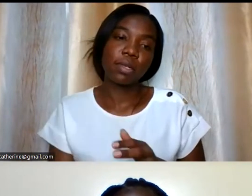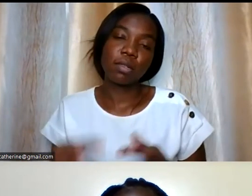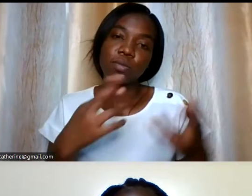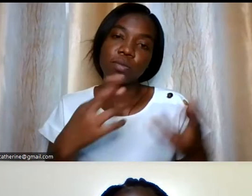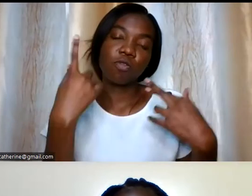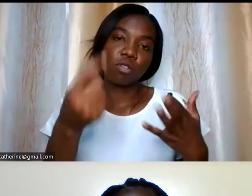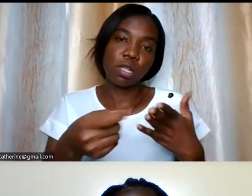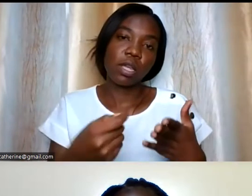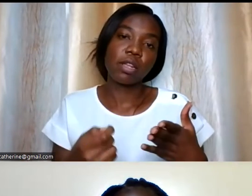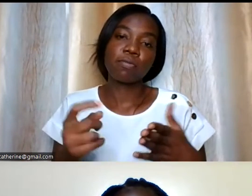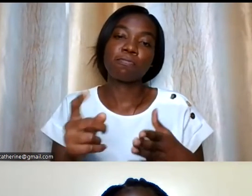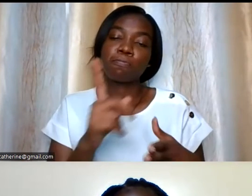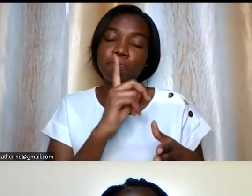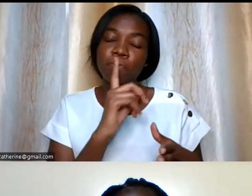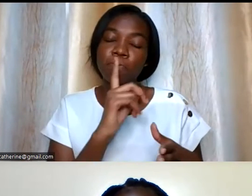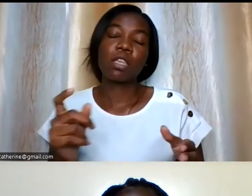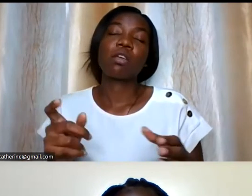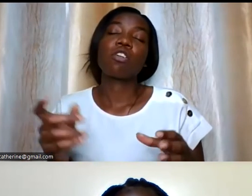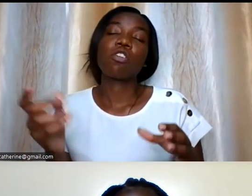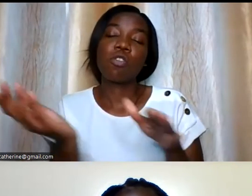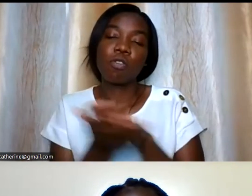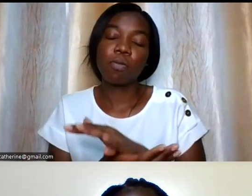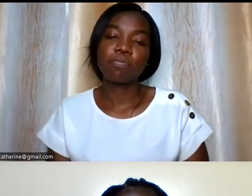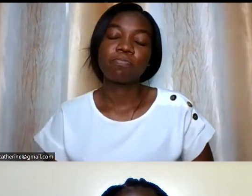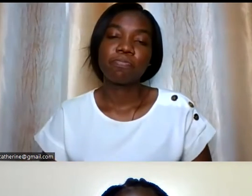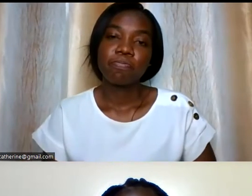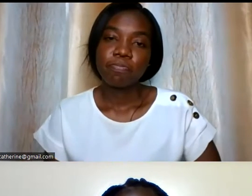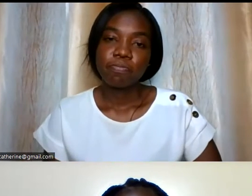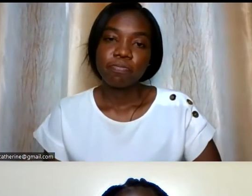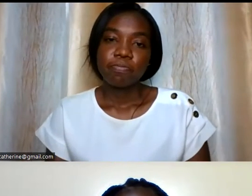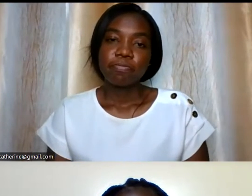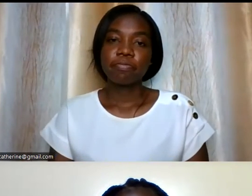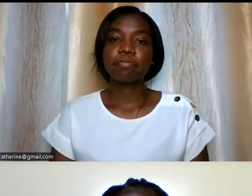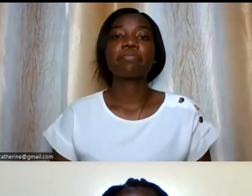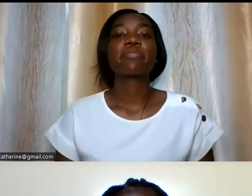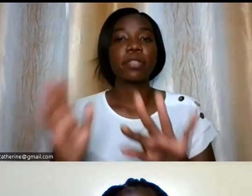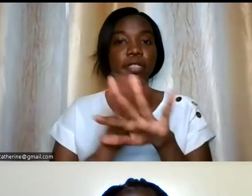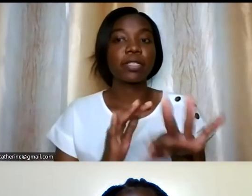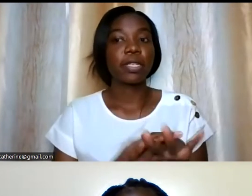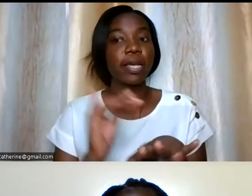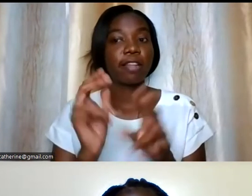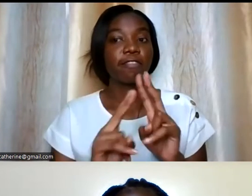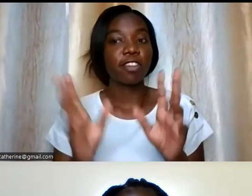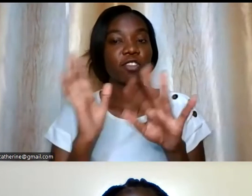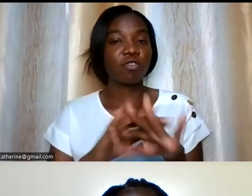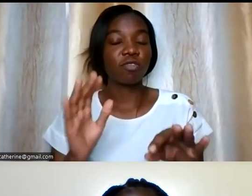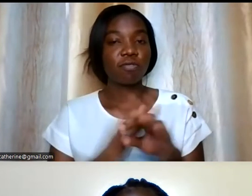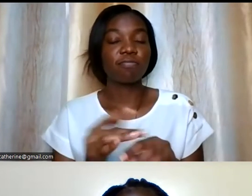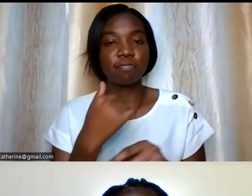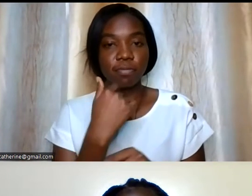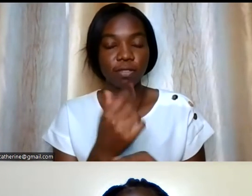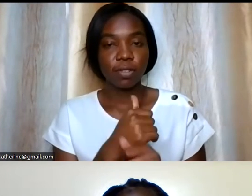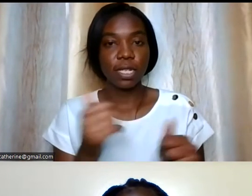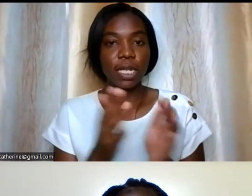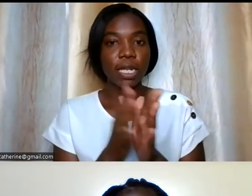confidentiality document. Great. That is very well said, Emily. And if I may come back to